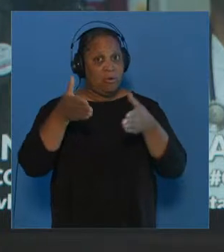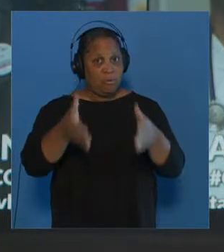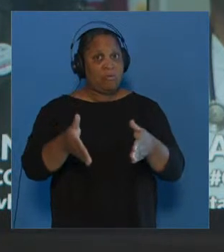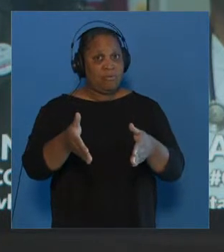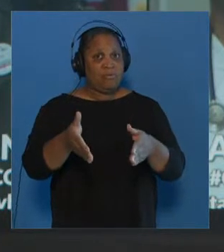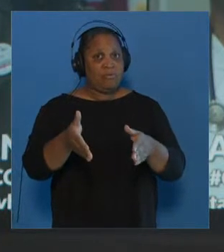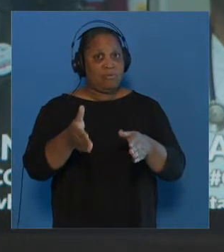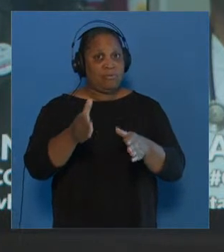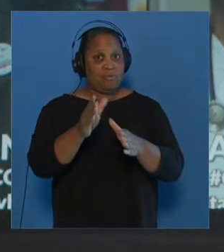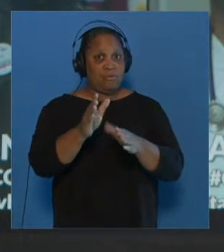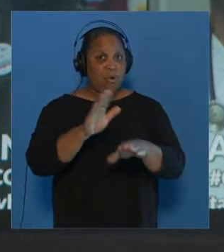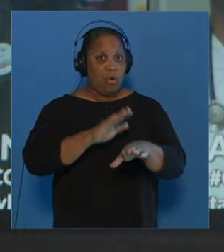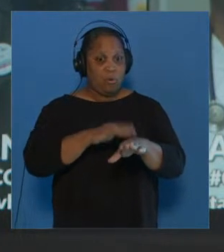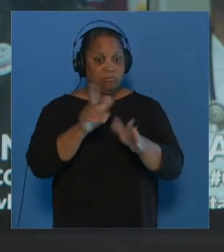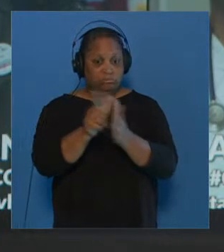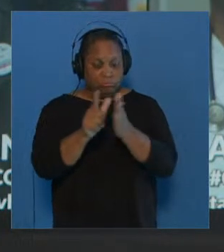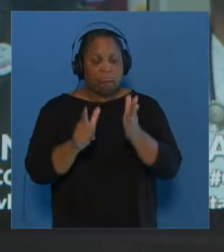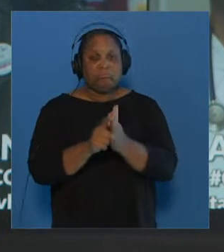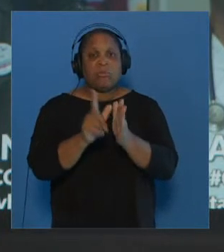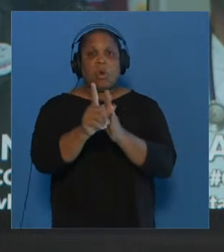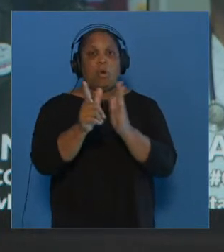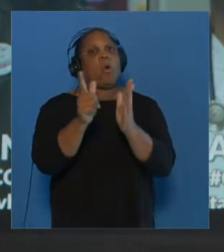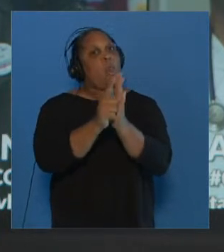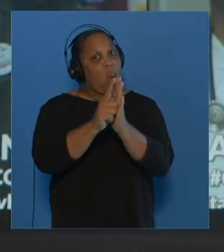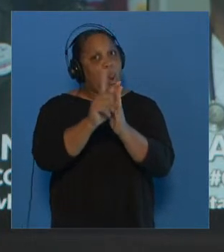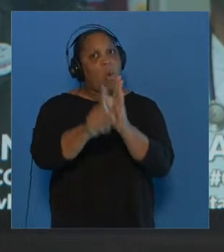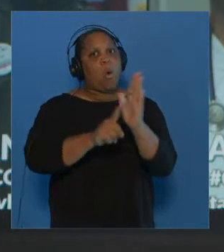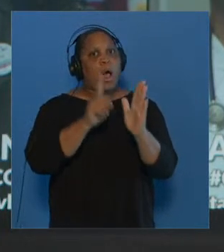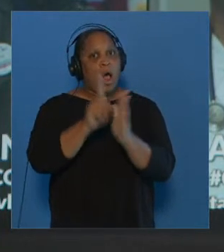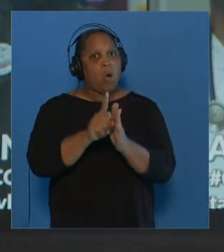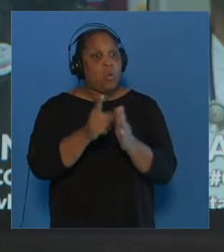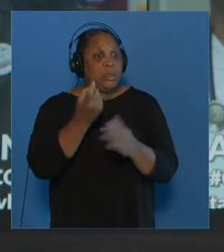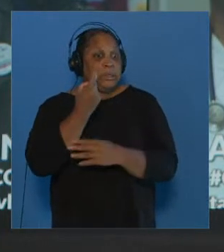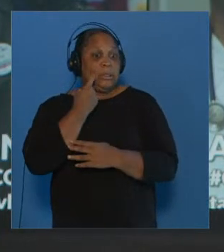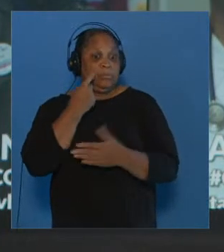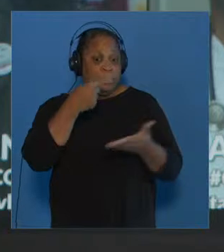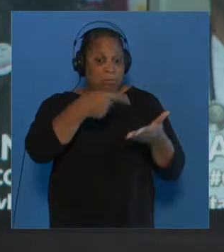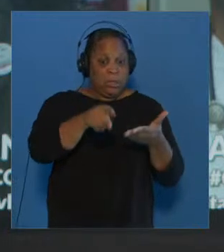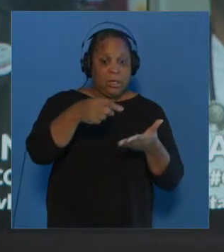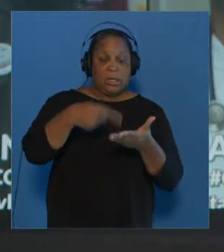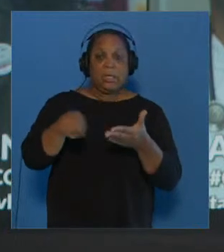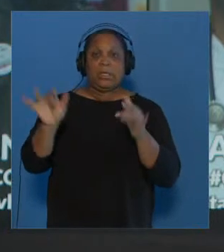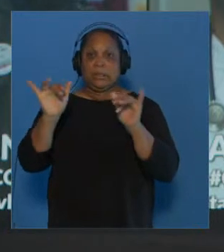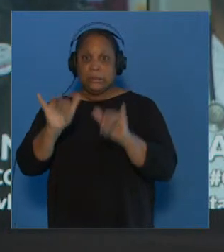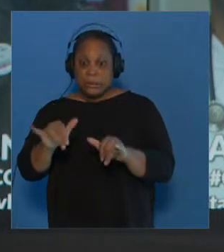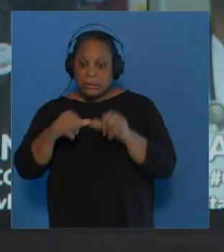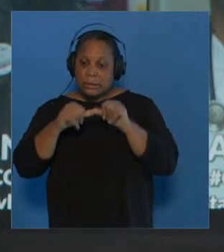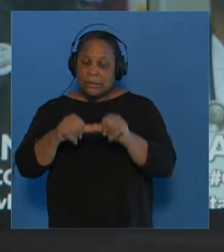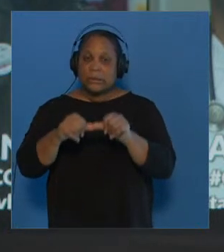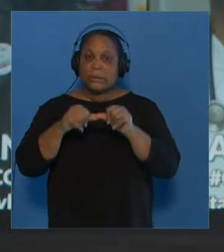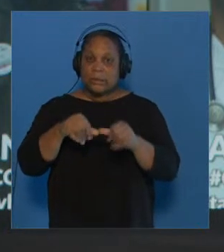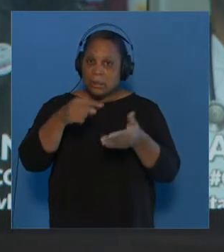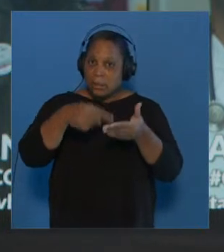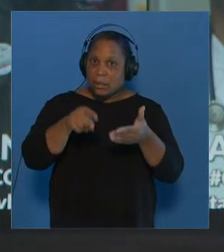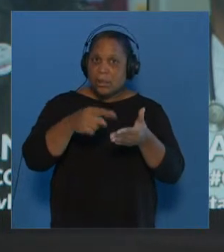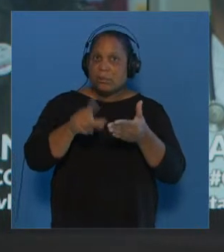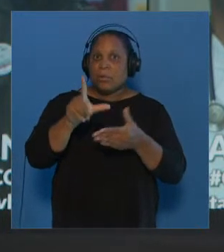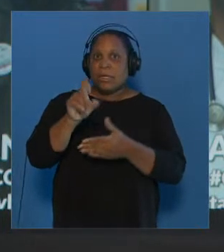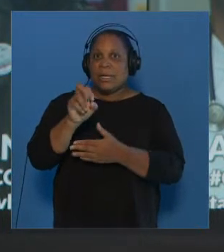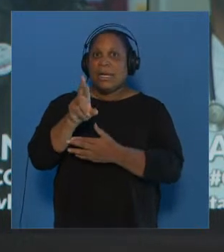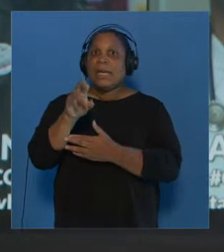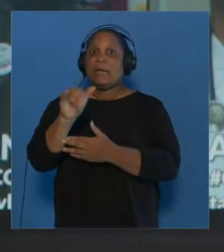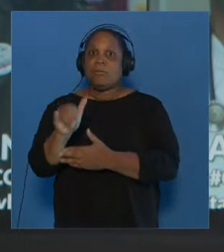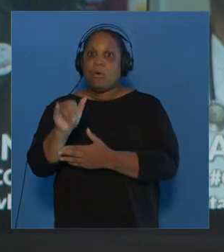might add, to those who say the money's paid to date and continuing to be paid to Pastor Leroy Bean is